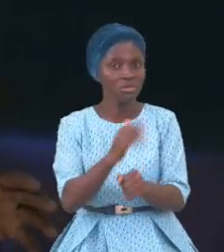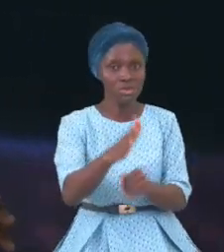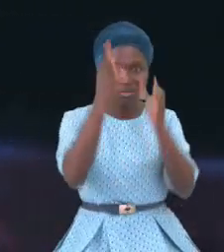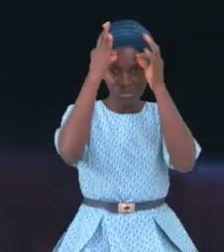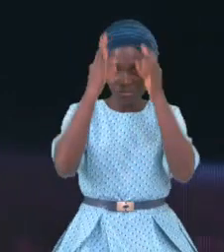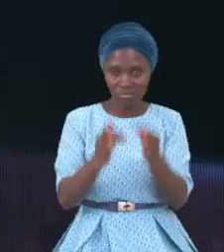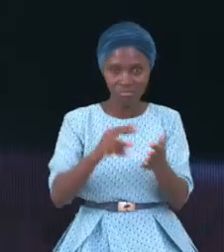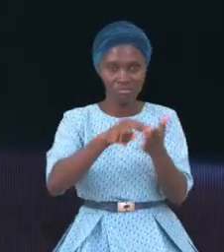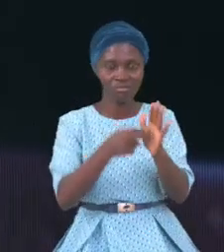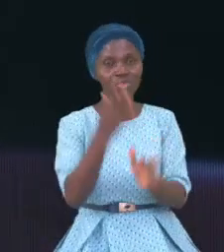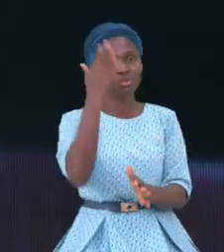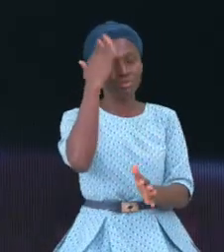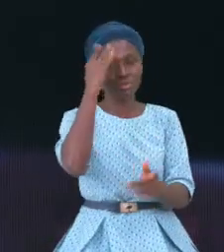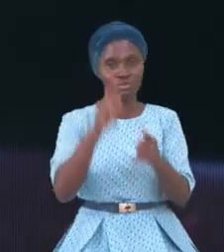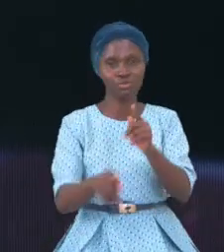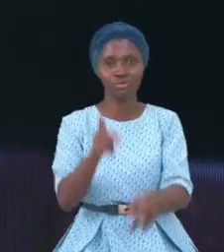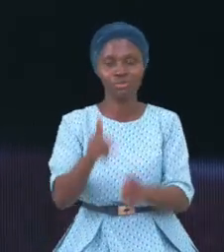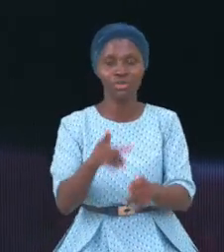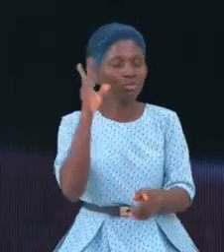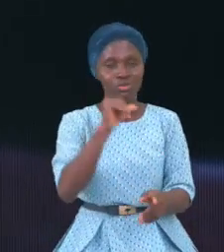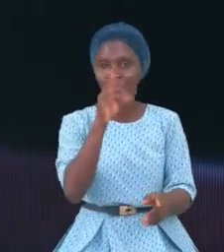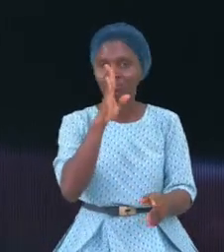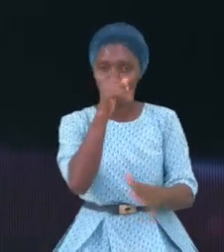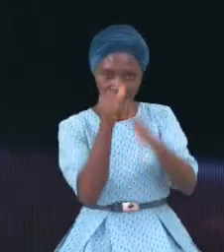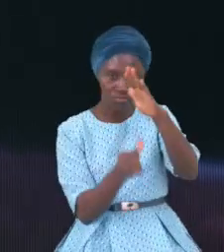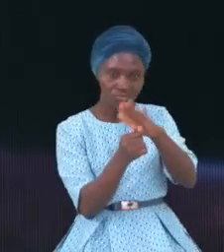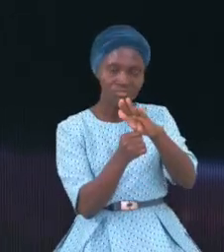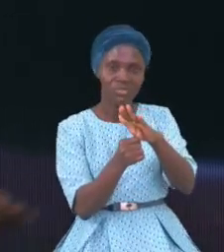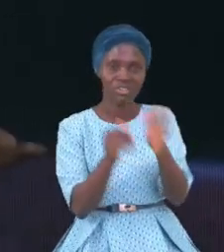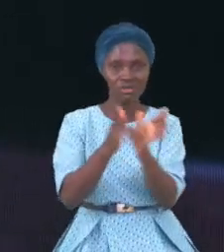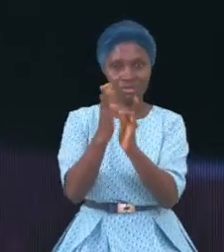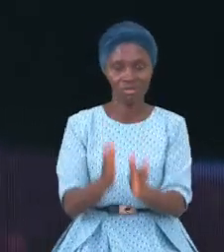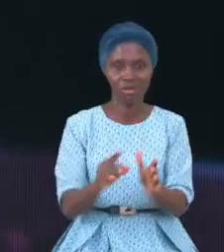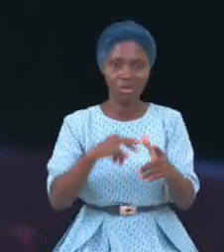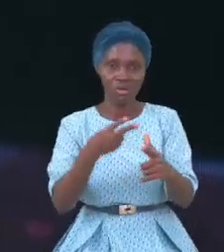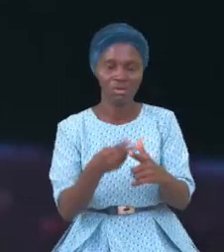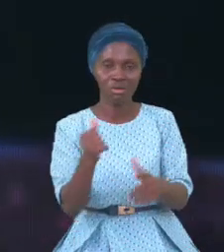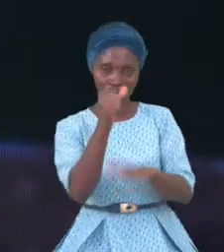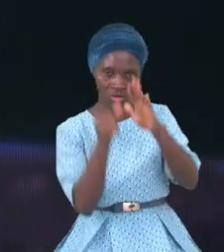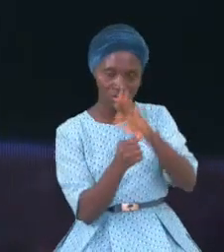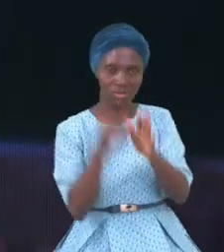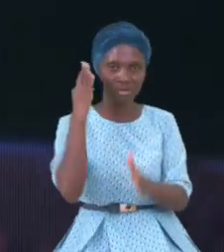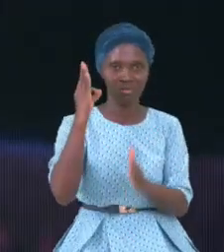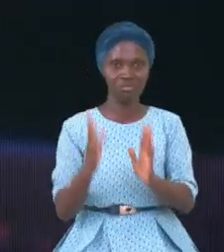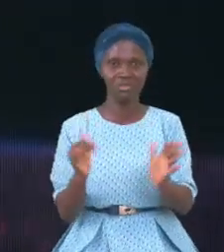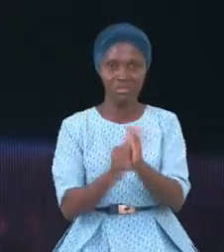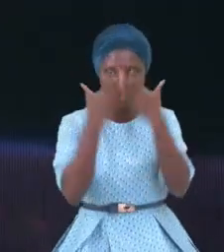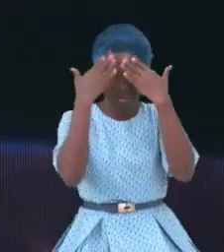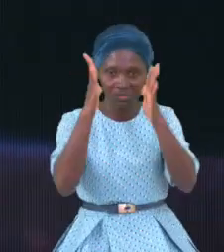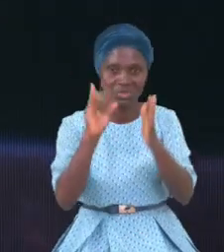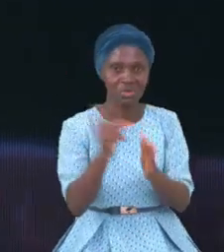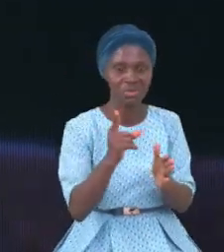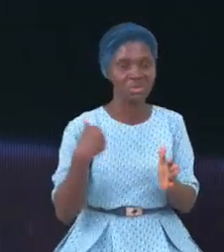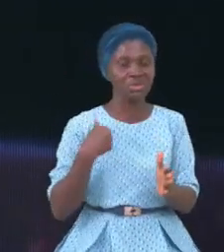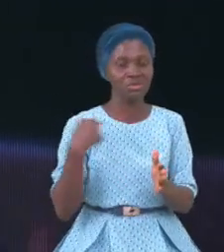not be a hidden Christian, a hidden believer, a hidden minister. We don't even know where he stands. We don't know